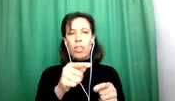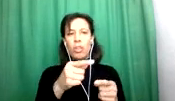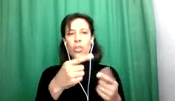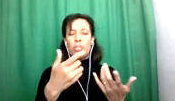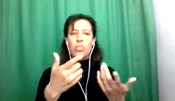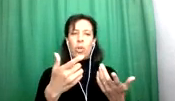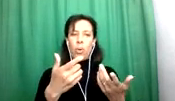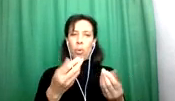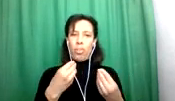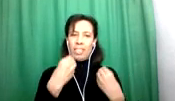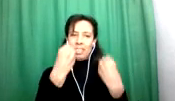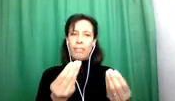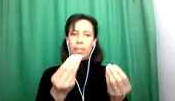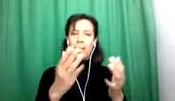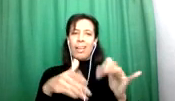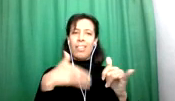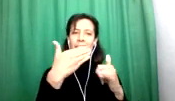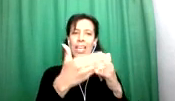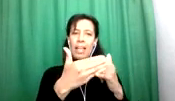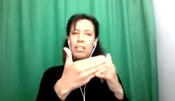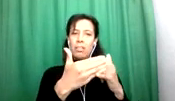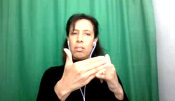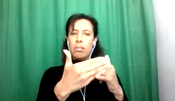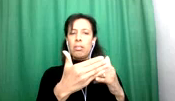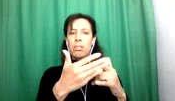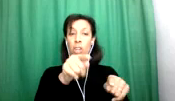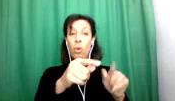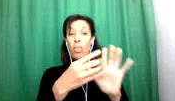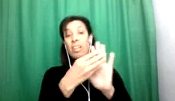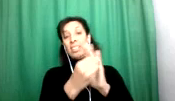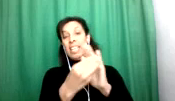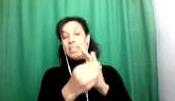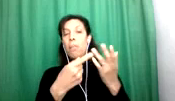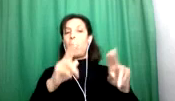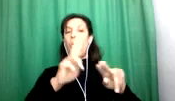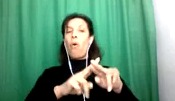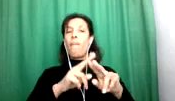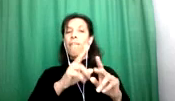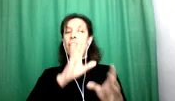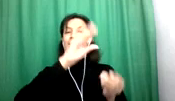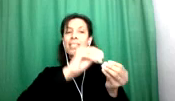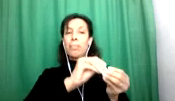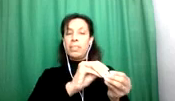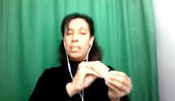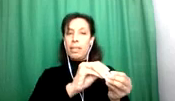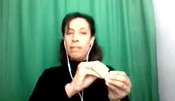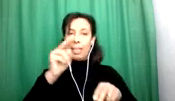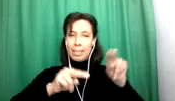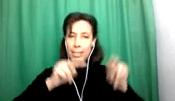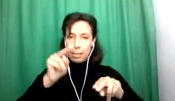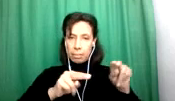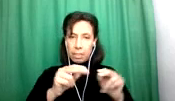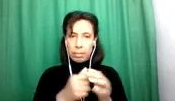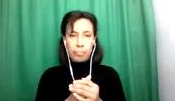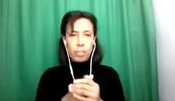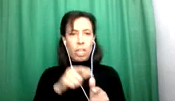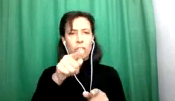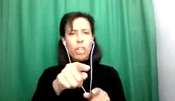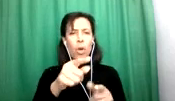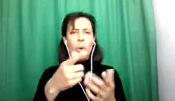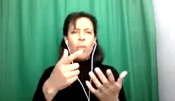work. So this is an example of summative assessment. Now what they've done then is they've gone straight to literature. So this is the name of an author.